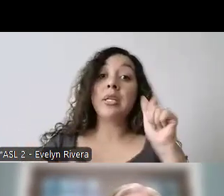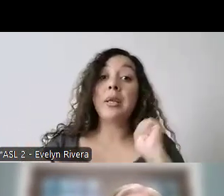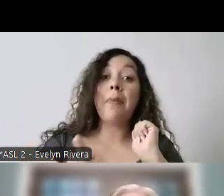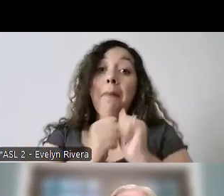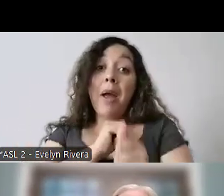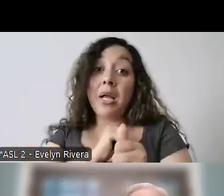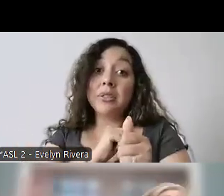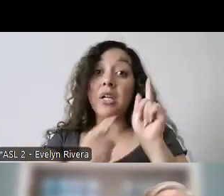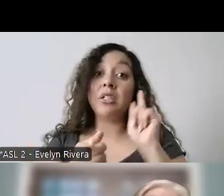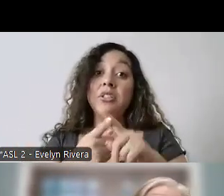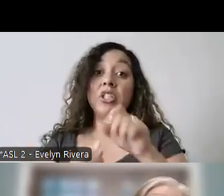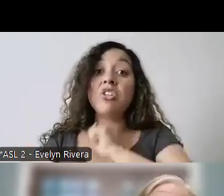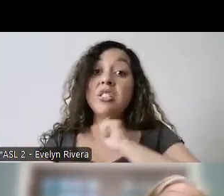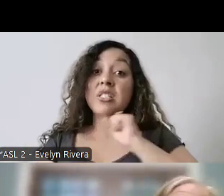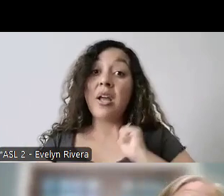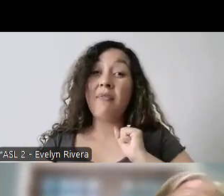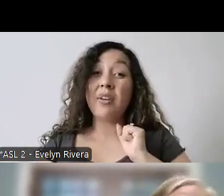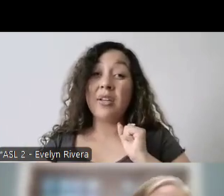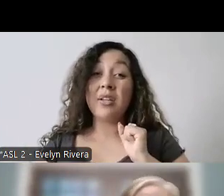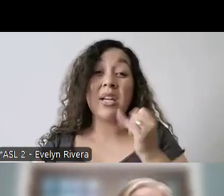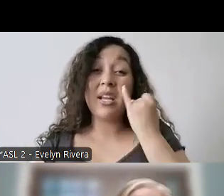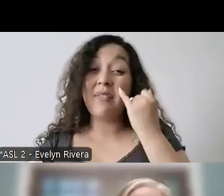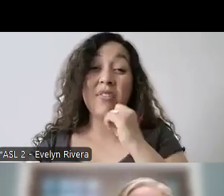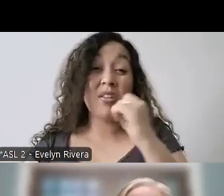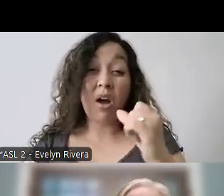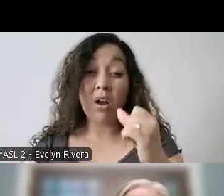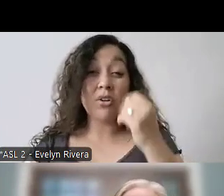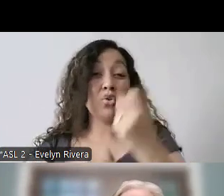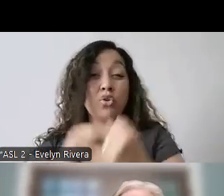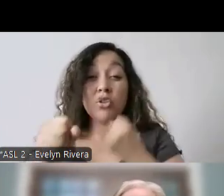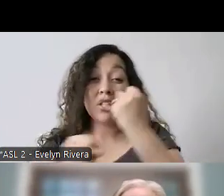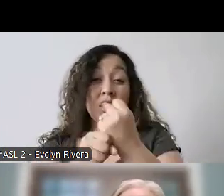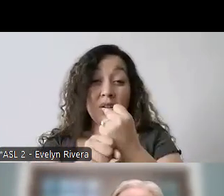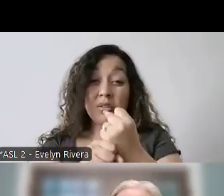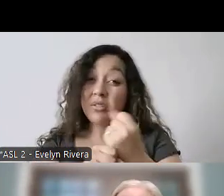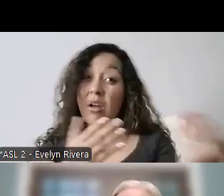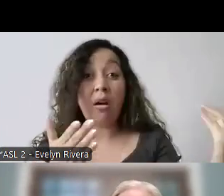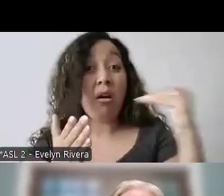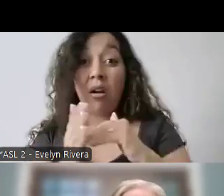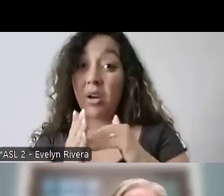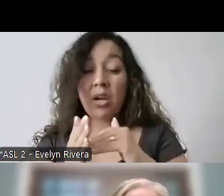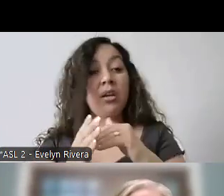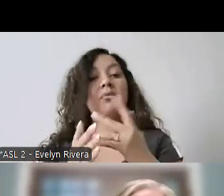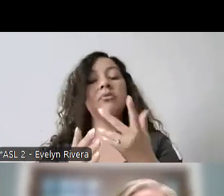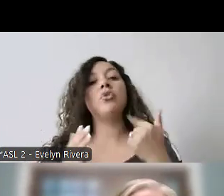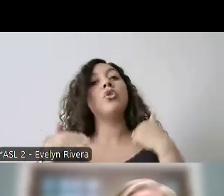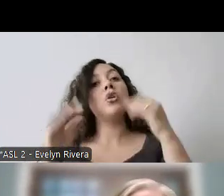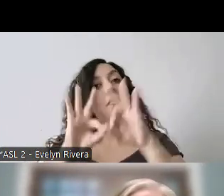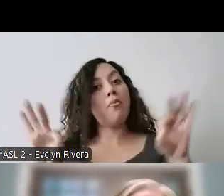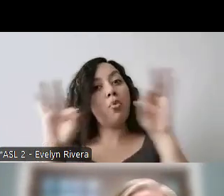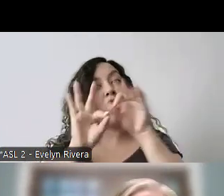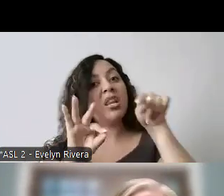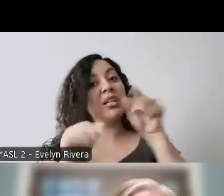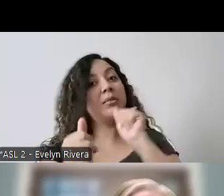legislative session, or they have to start all over again when the next 2-year cycle begins. So it's important that this one passes